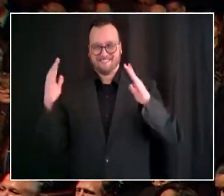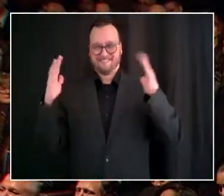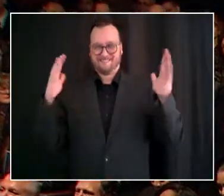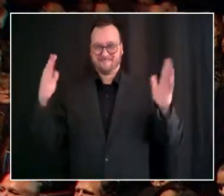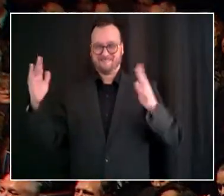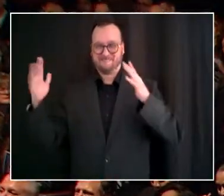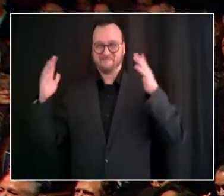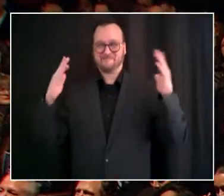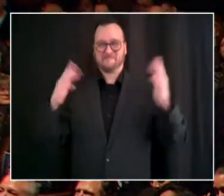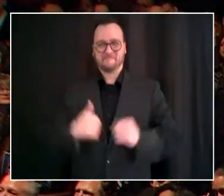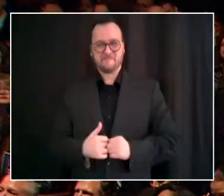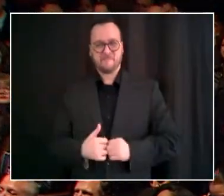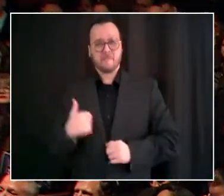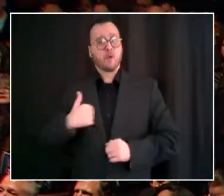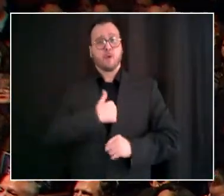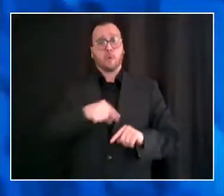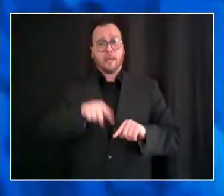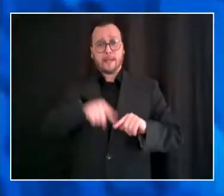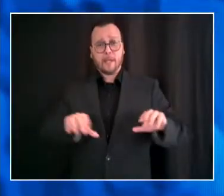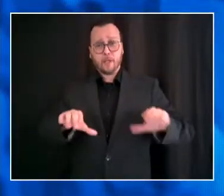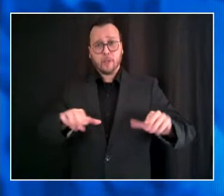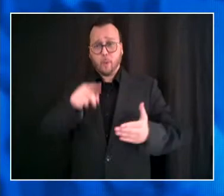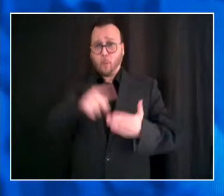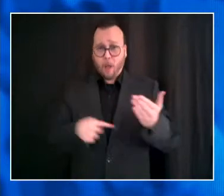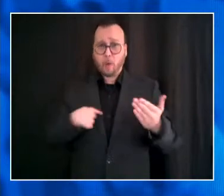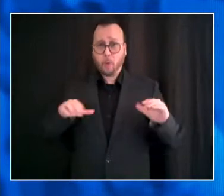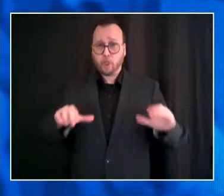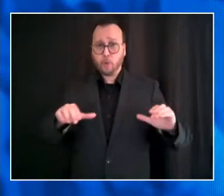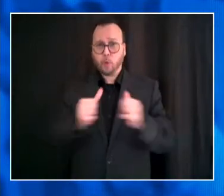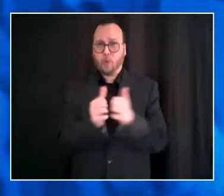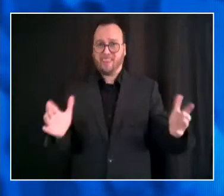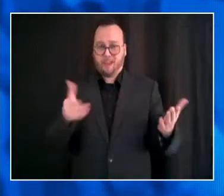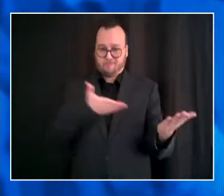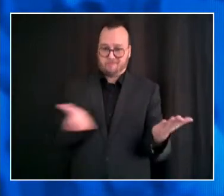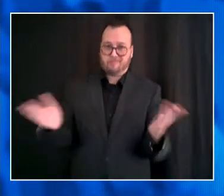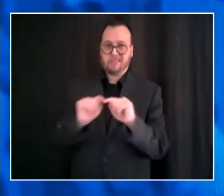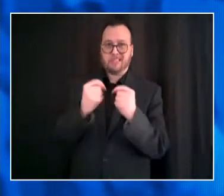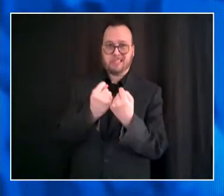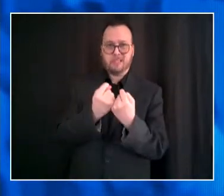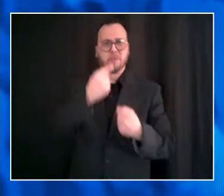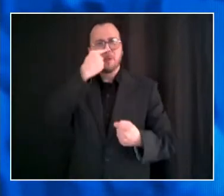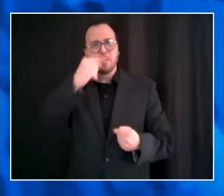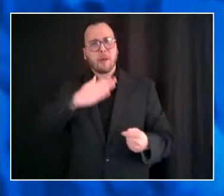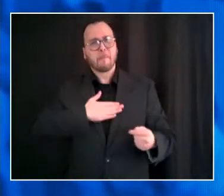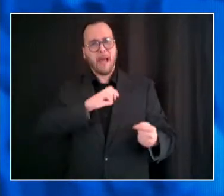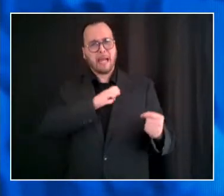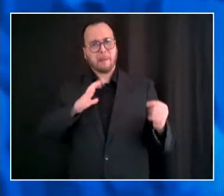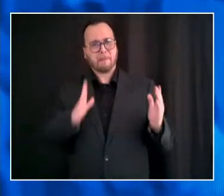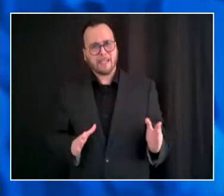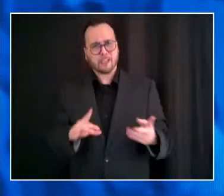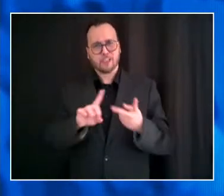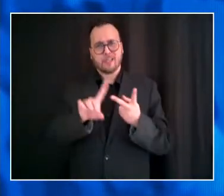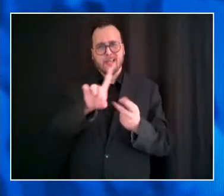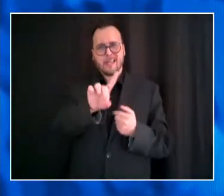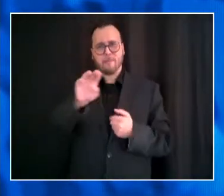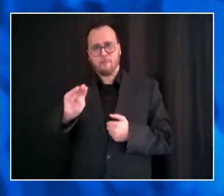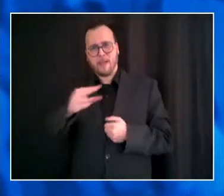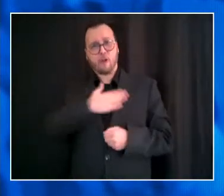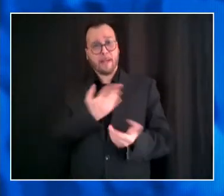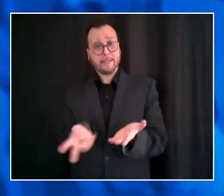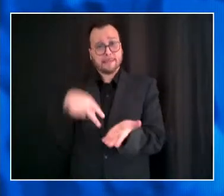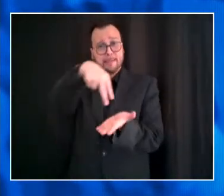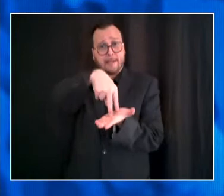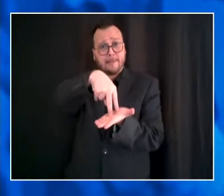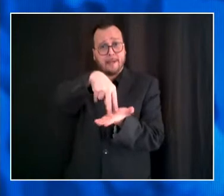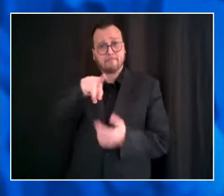And we can't do what we do without this team. Can my commissioners and deputy mayors please stand up?